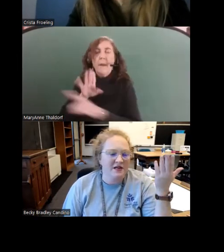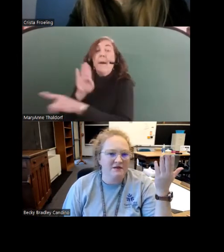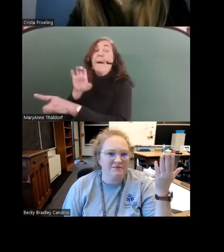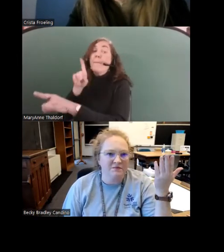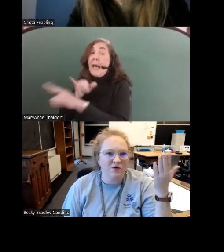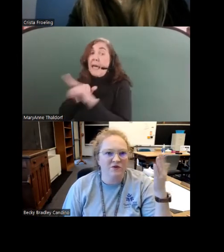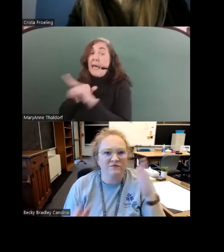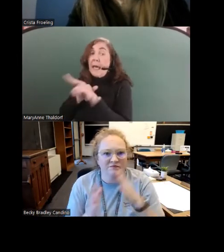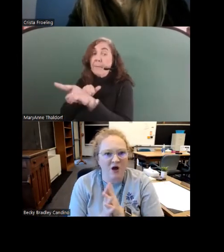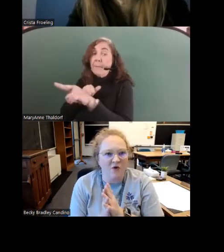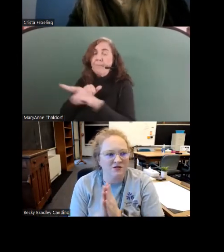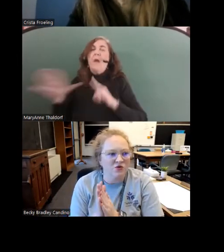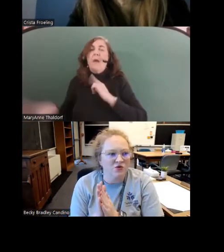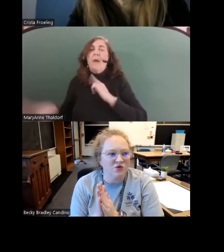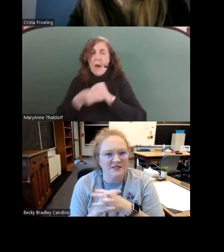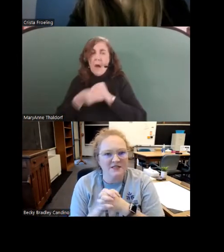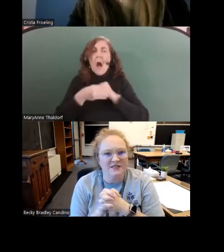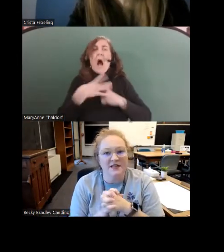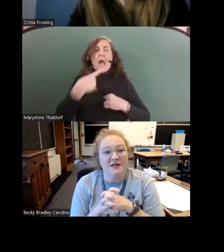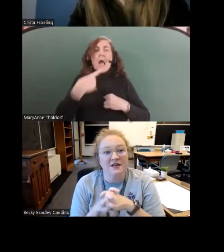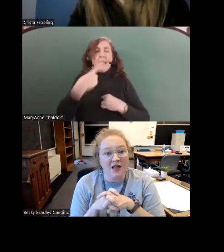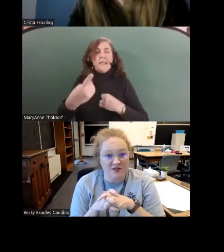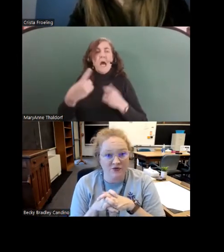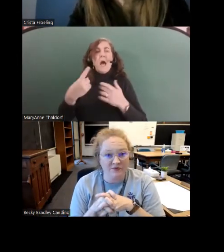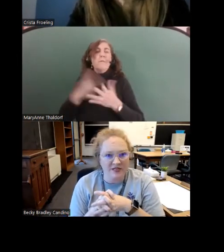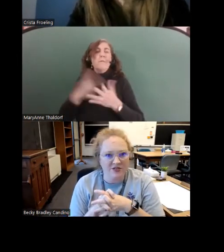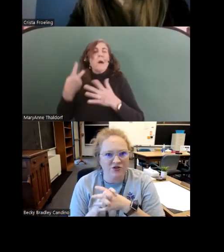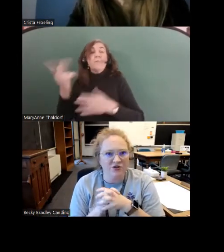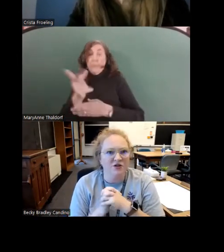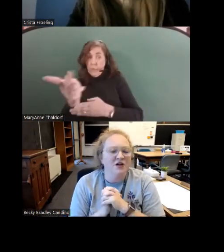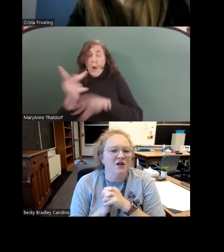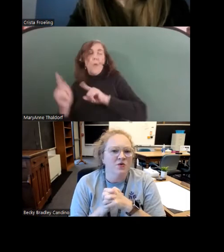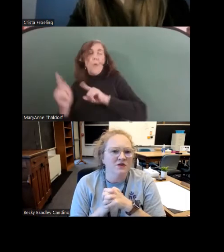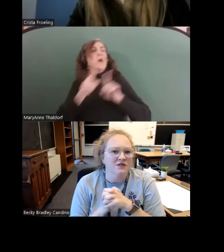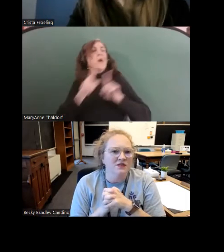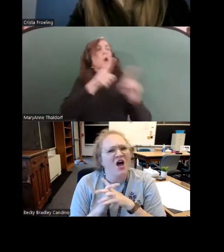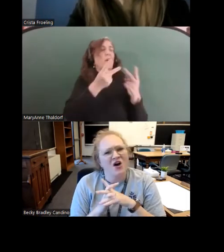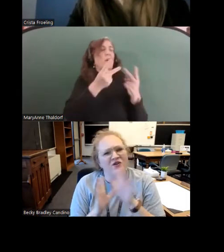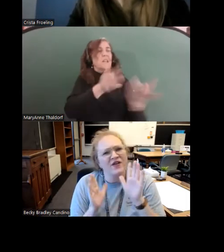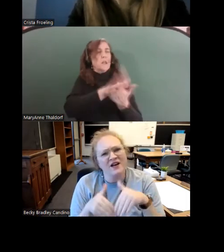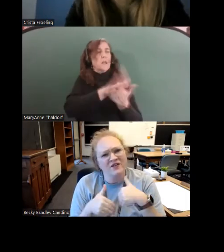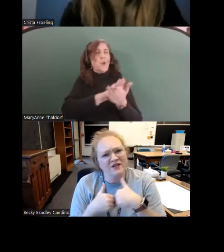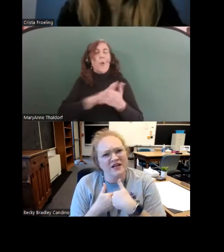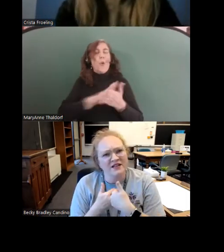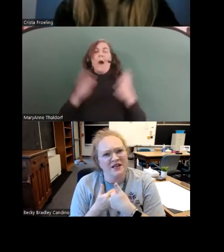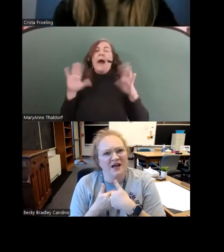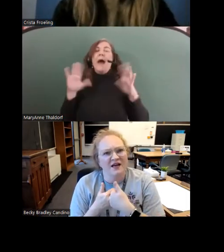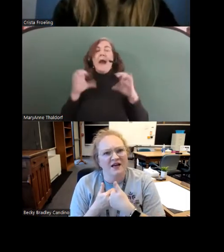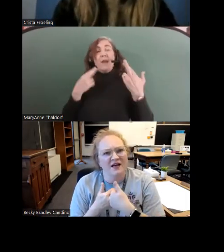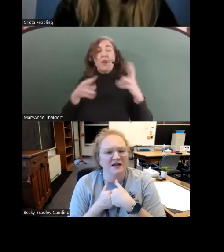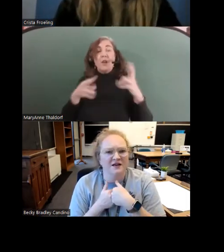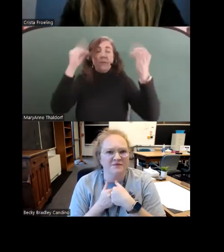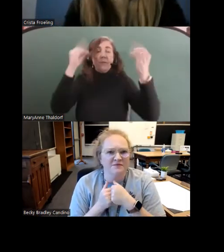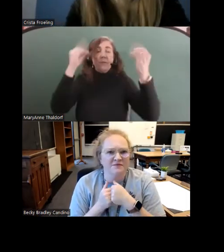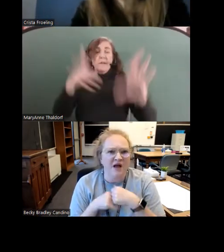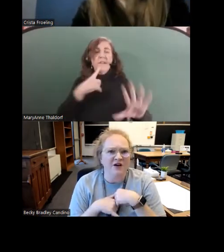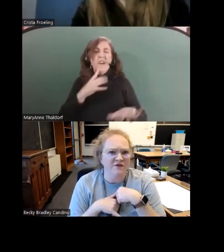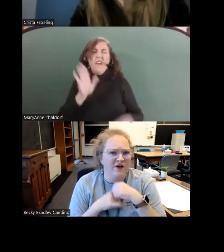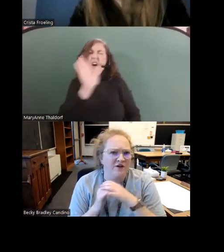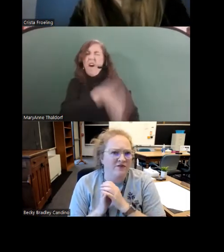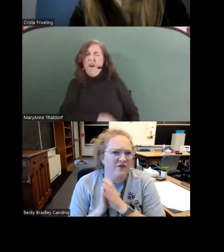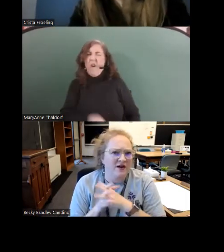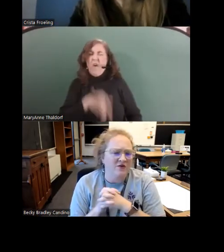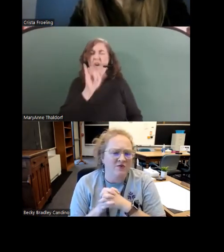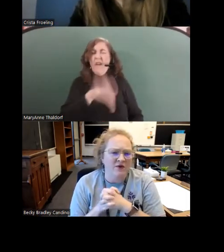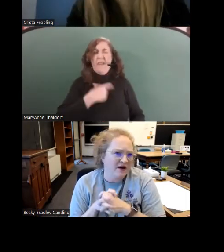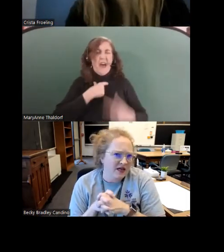we will go on school visits and the classroom teacher will say, oh, they don't need that